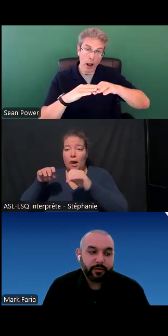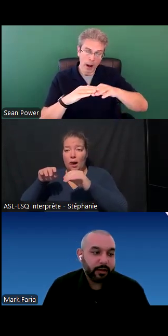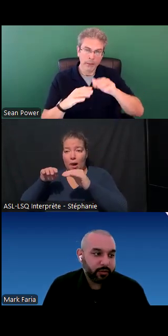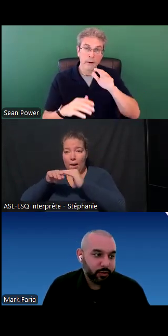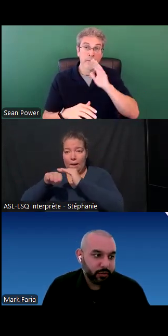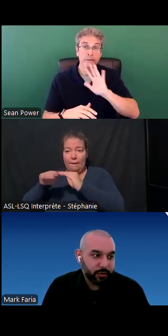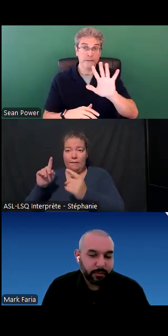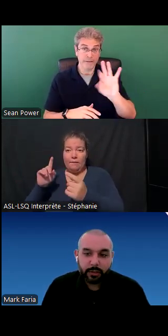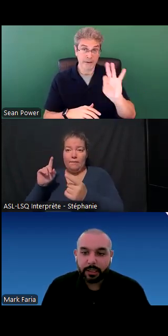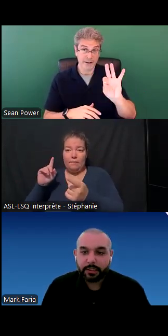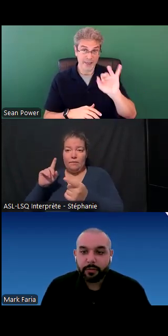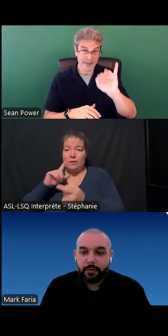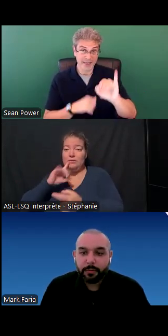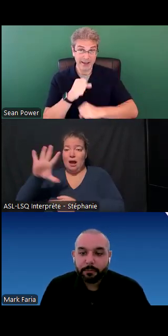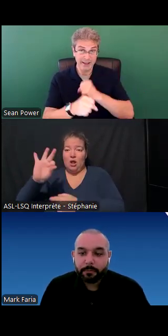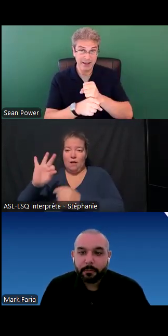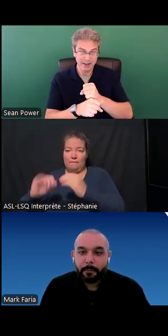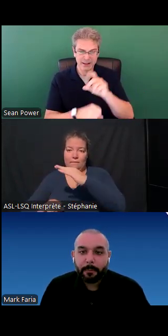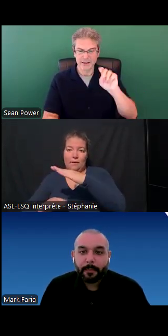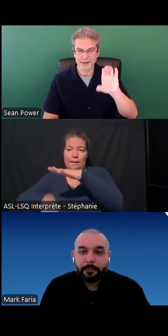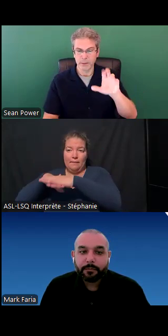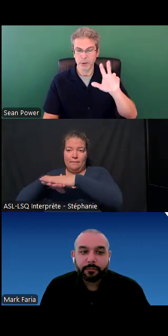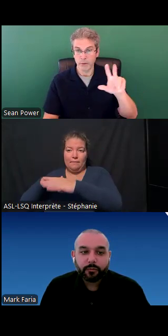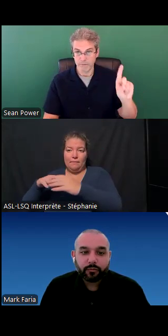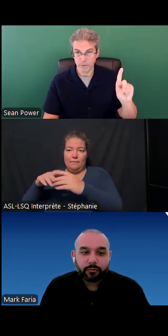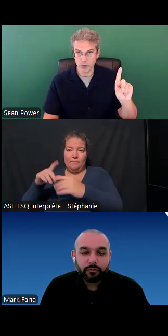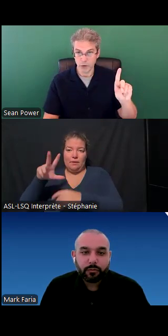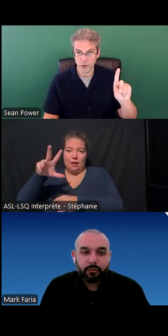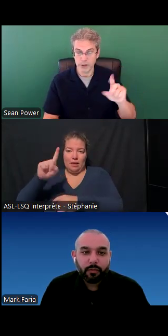have a valid social insurance number, like I said before.